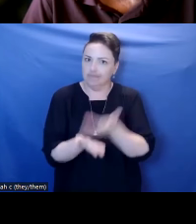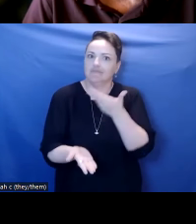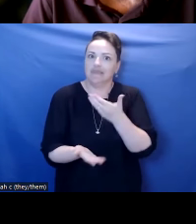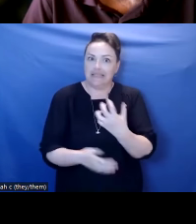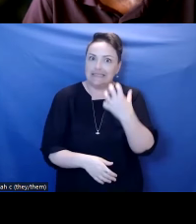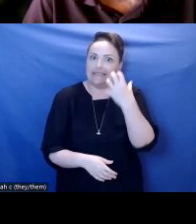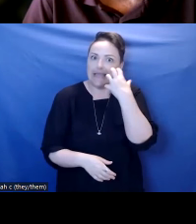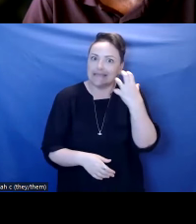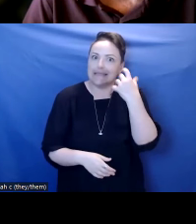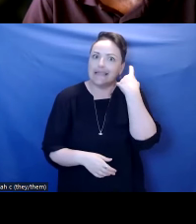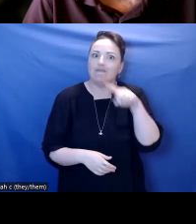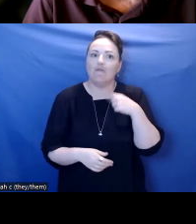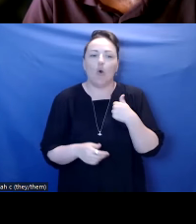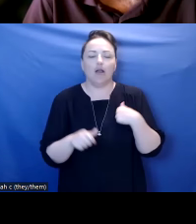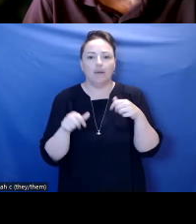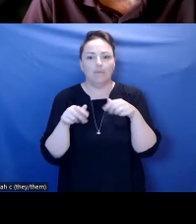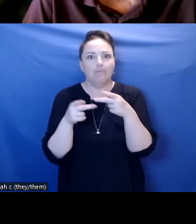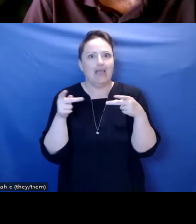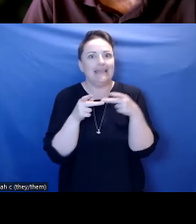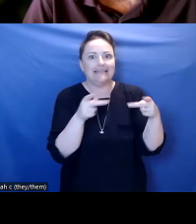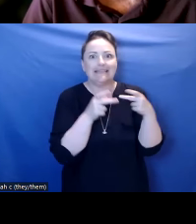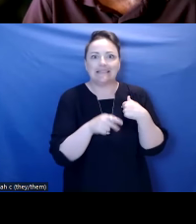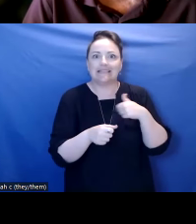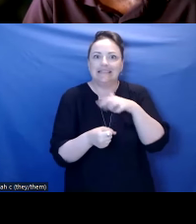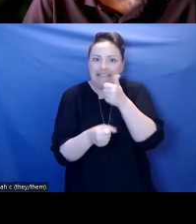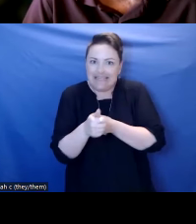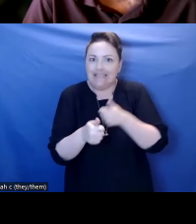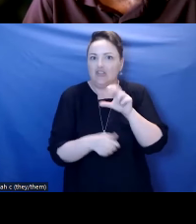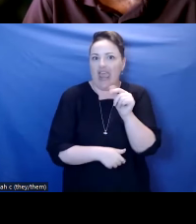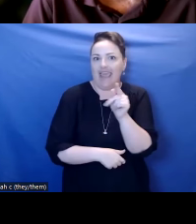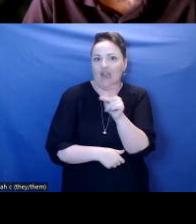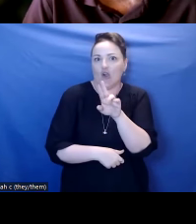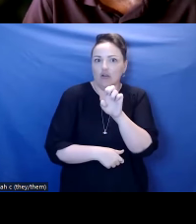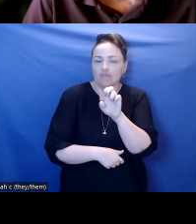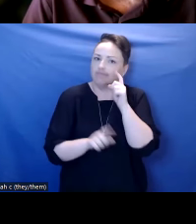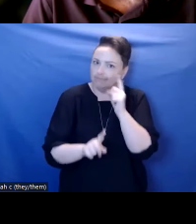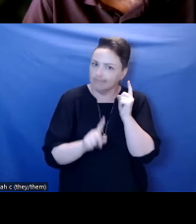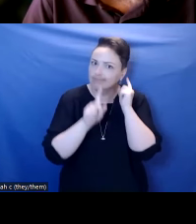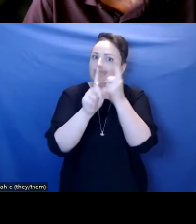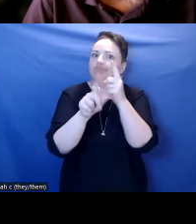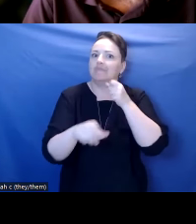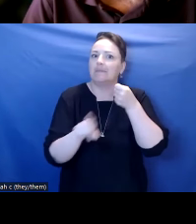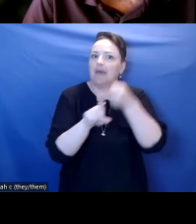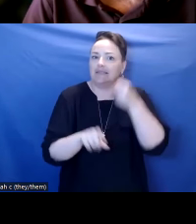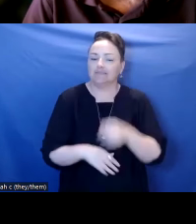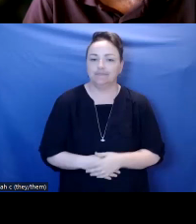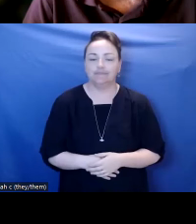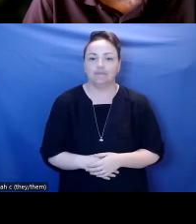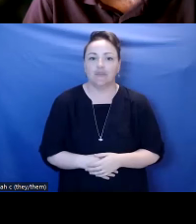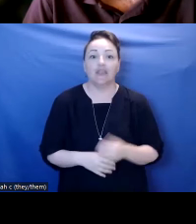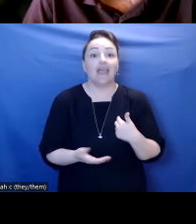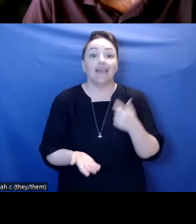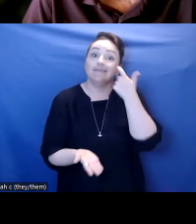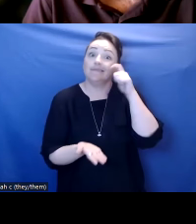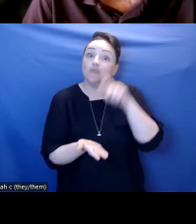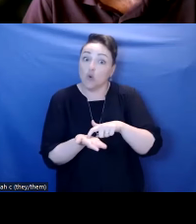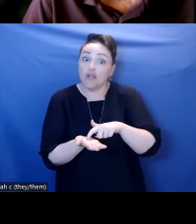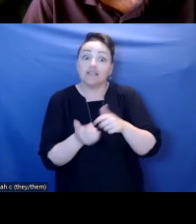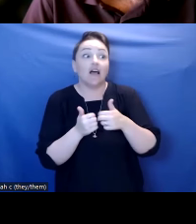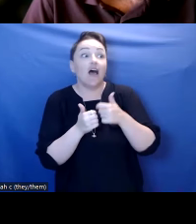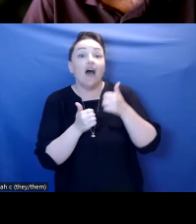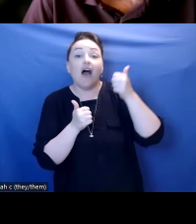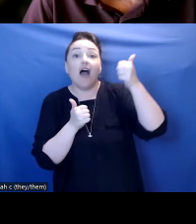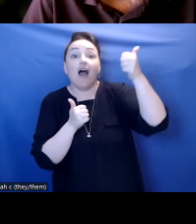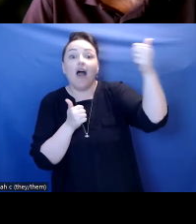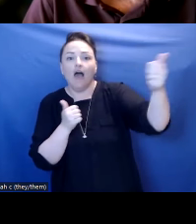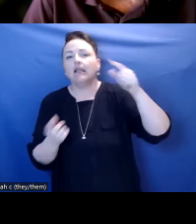destinations per acre makes a difference. And you can see that the drop off, the friction of distance drops off as you get further away, but even at 10%